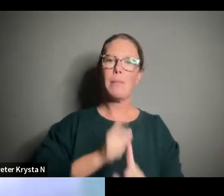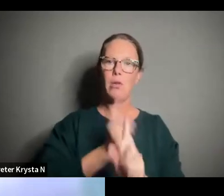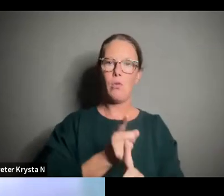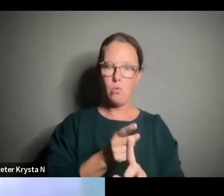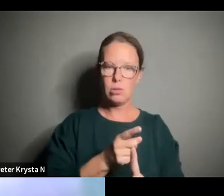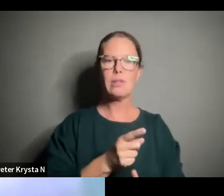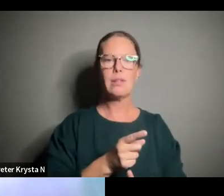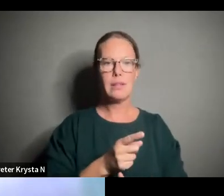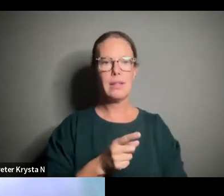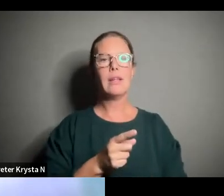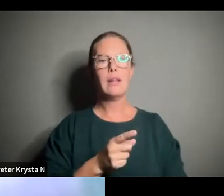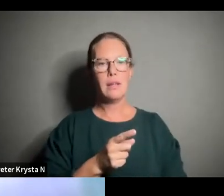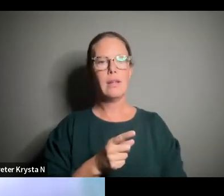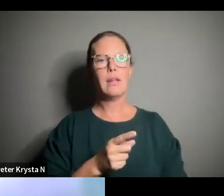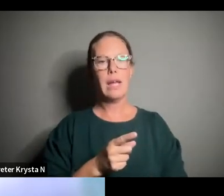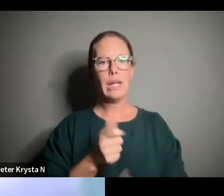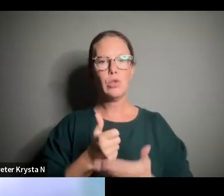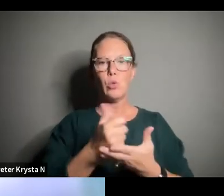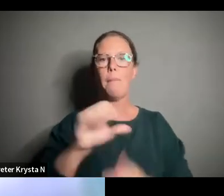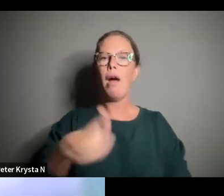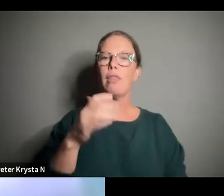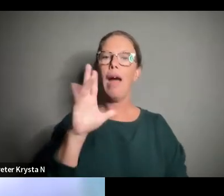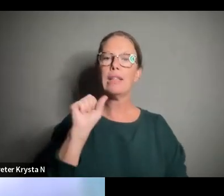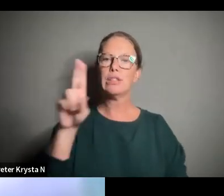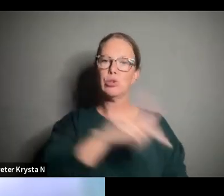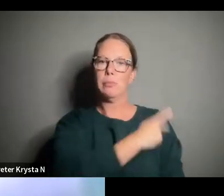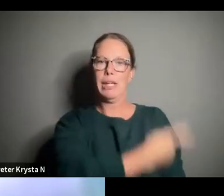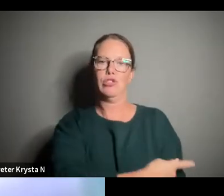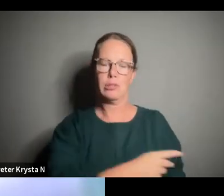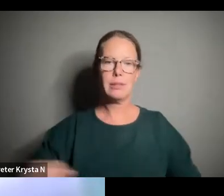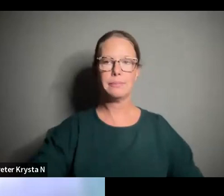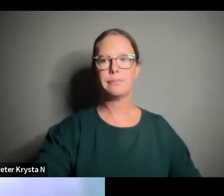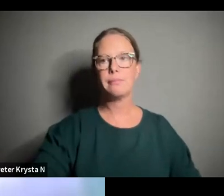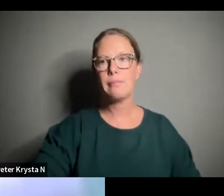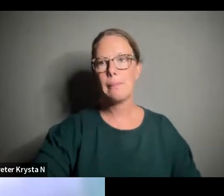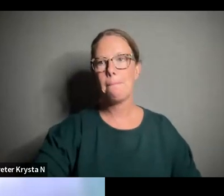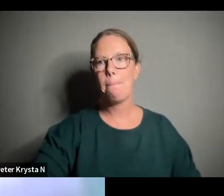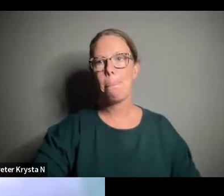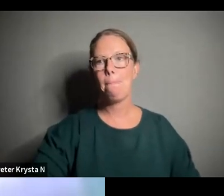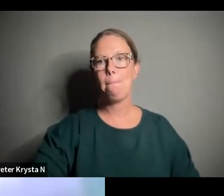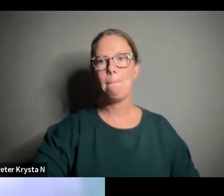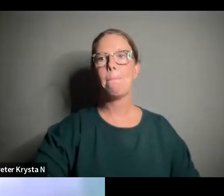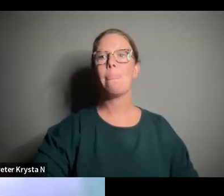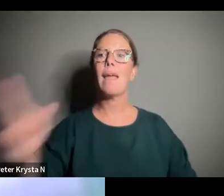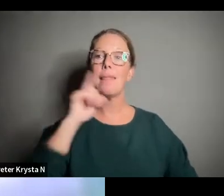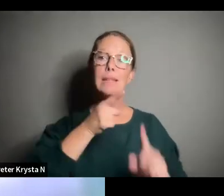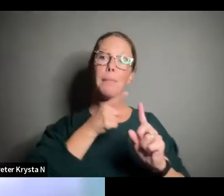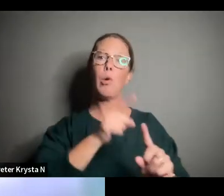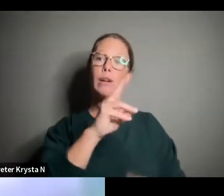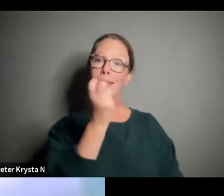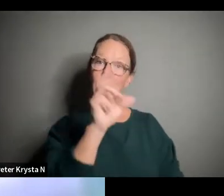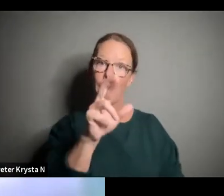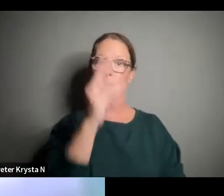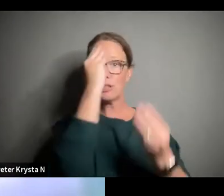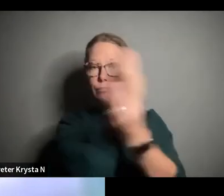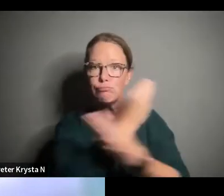to utilize this to help other ICU patients on the ventilator also. Well, and that's the point of these webinars, is to get this